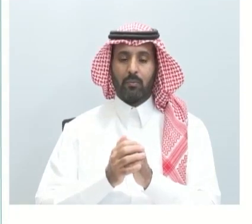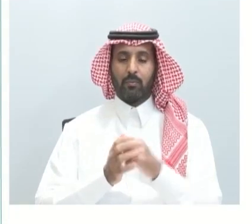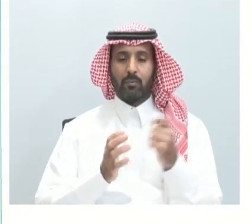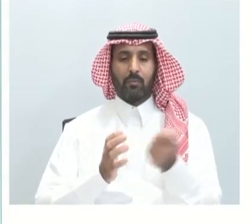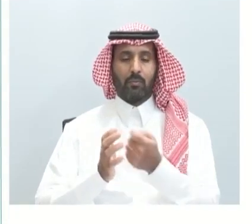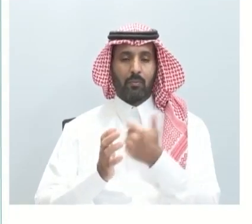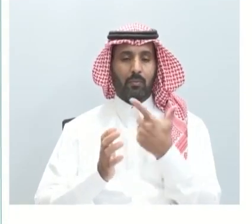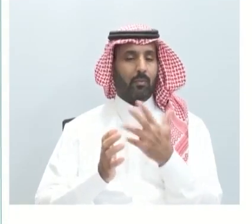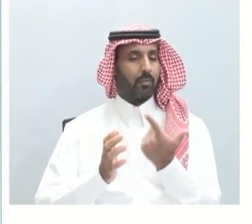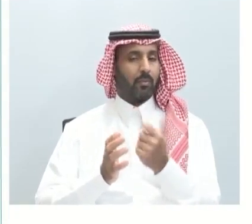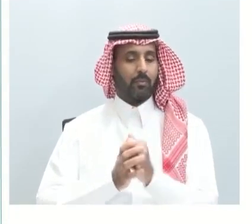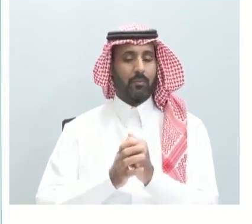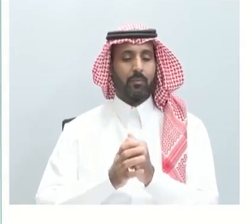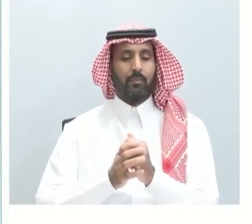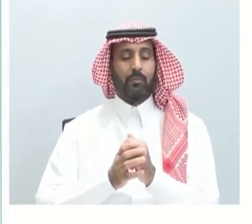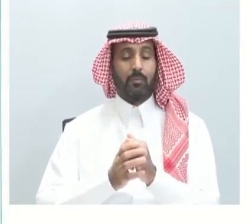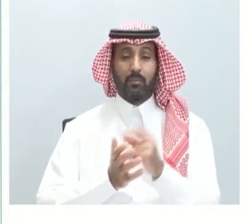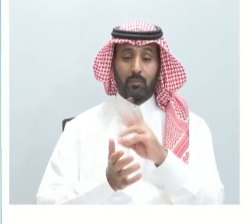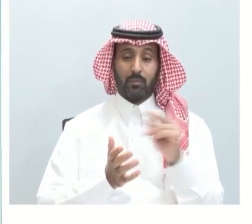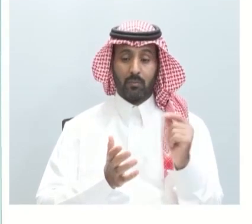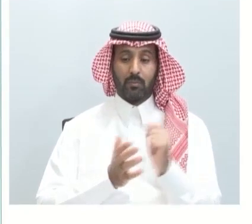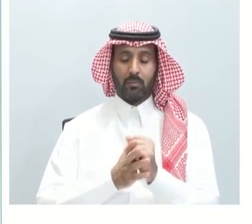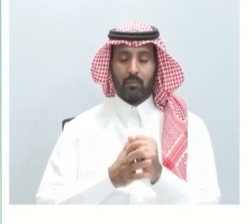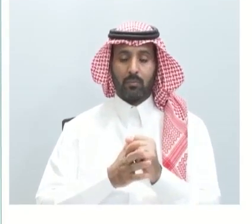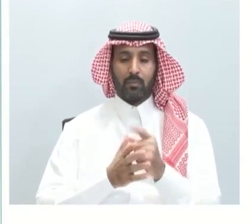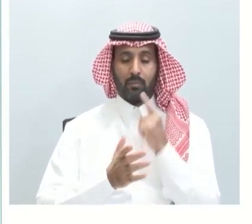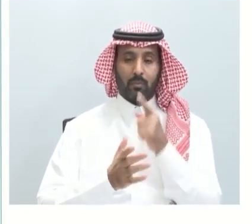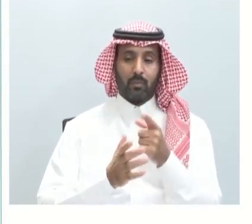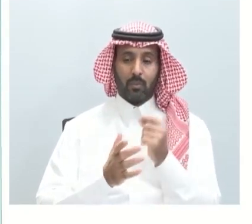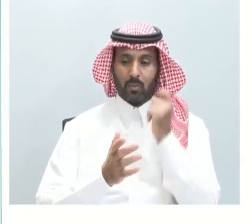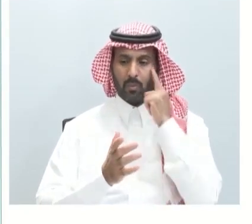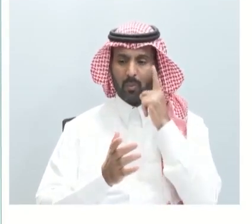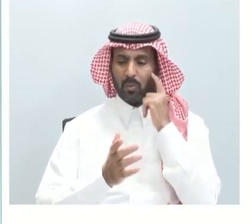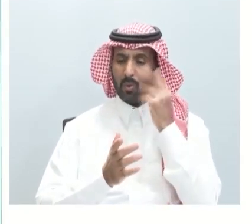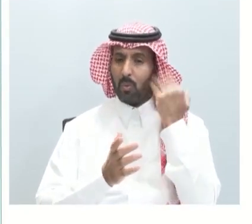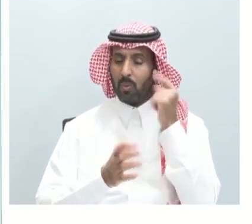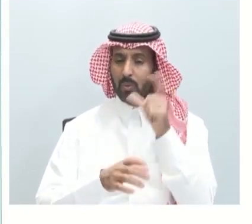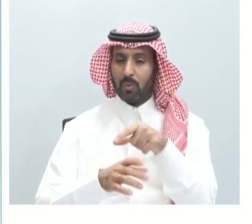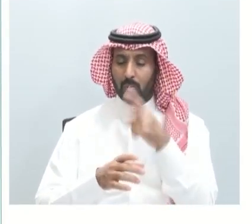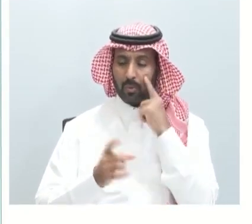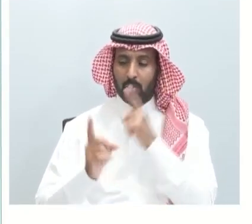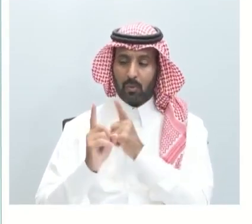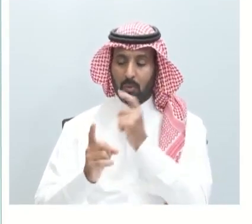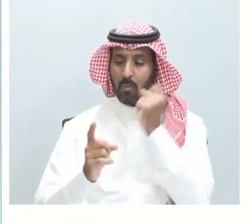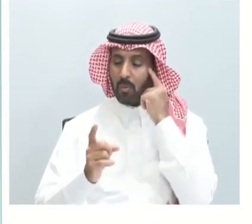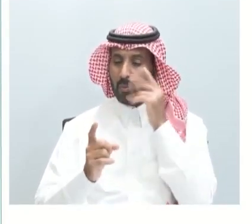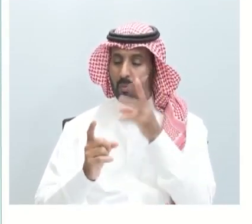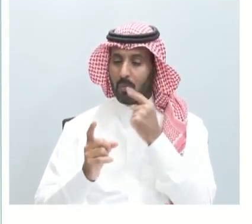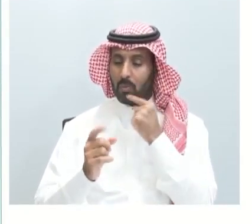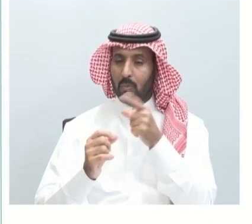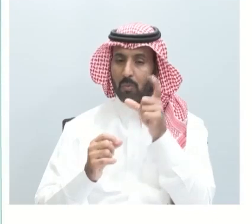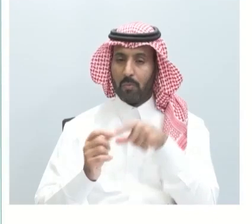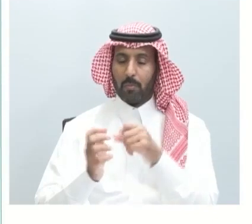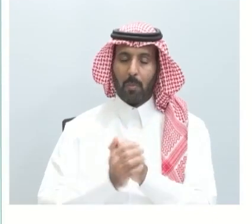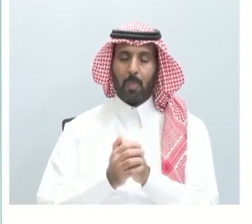the question? Very good, it's the same thing. Who's the most famous person you've ever met? Who's the